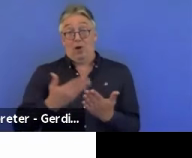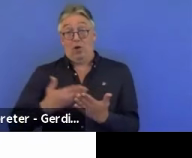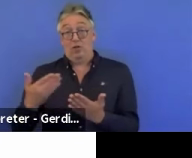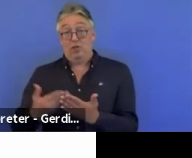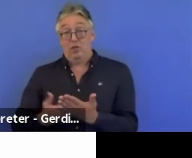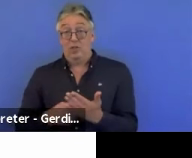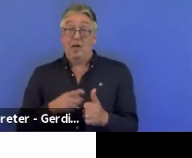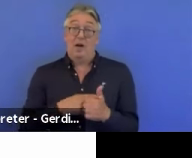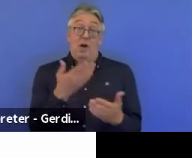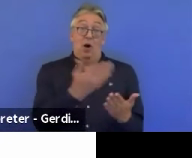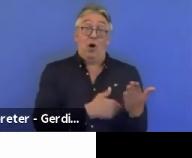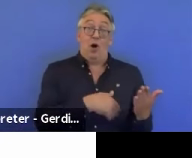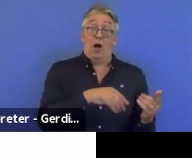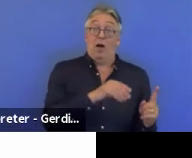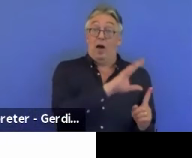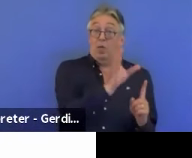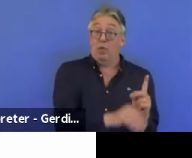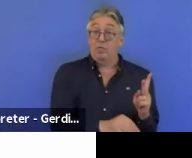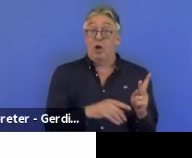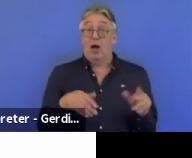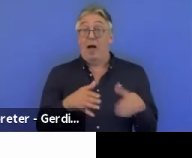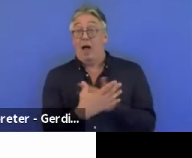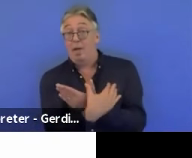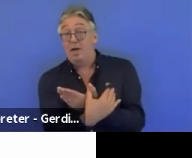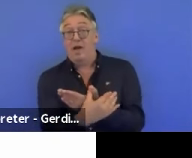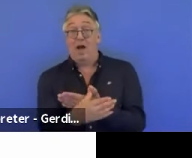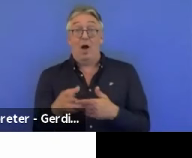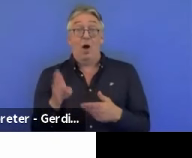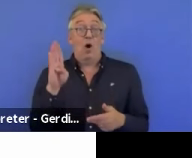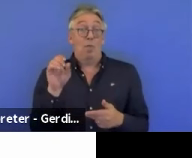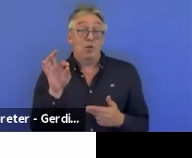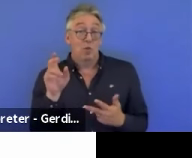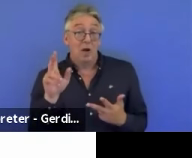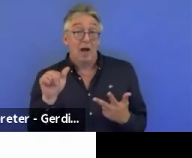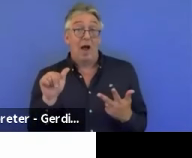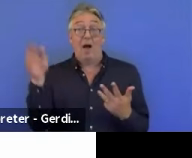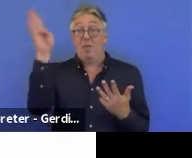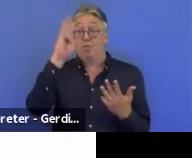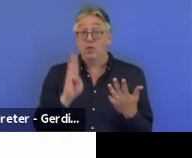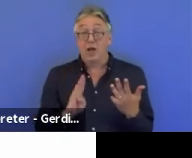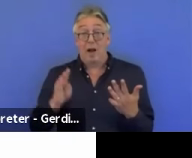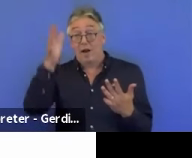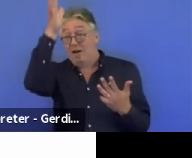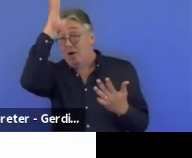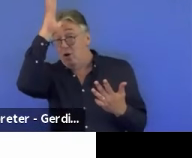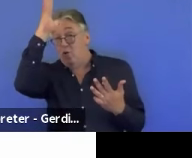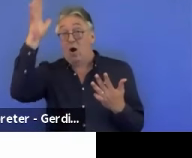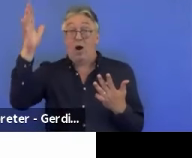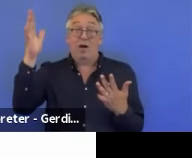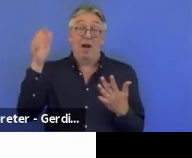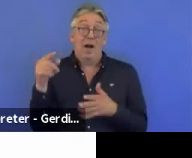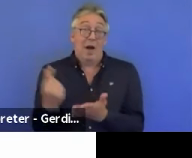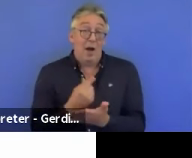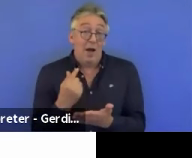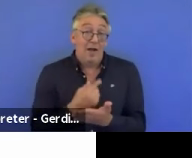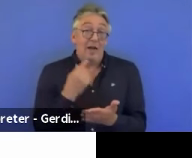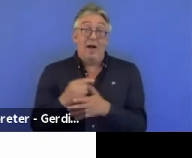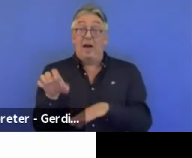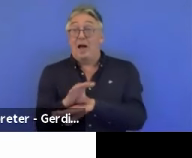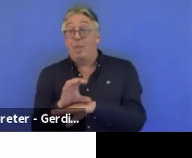Africa, China, Tanzania, Botswana, Brazil, Iraq, Ghana, Cameroon, Jamaica,